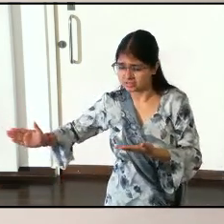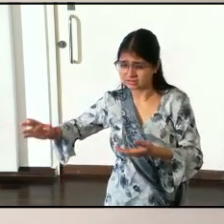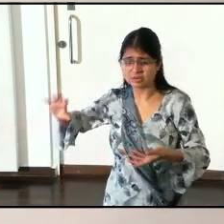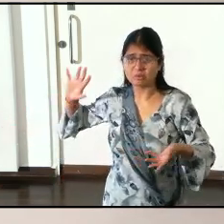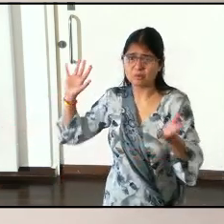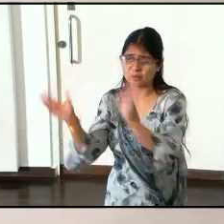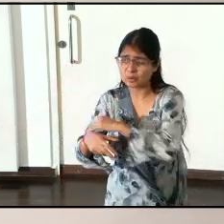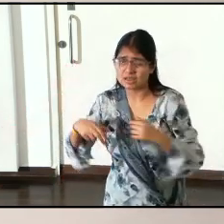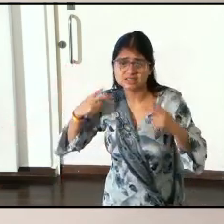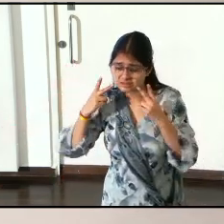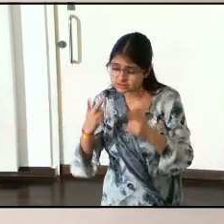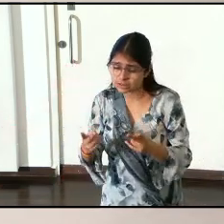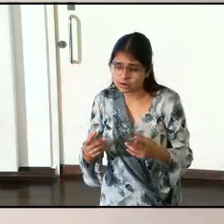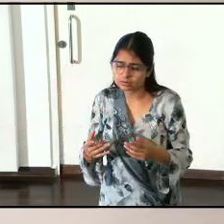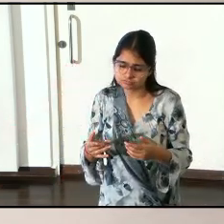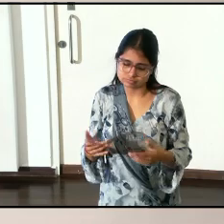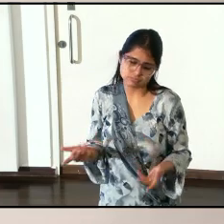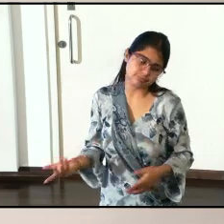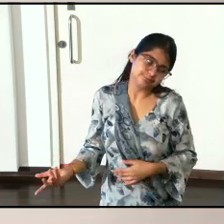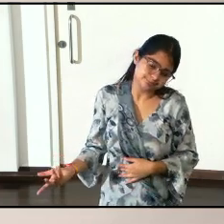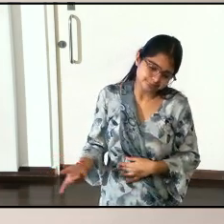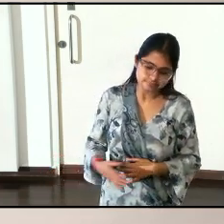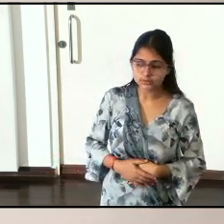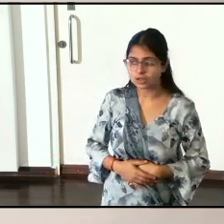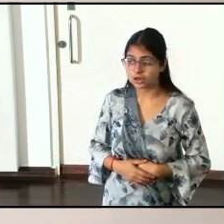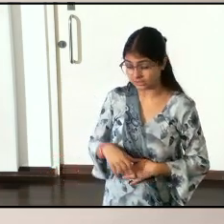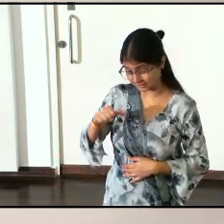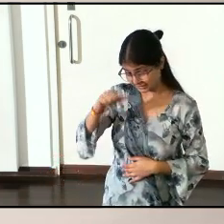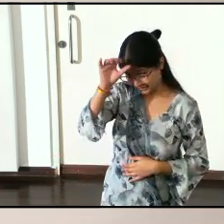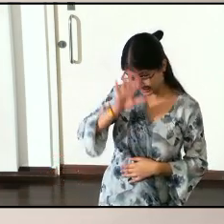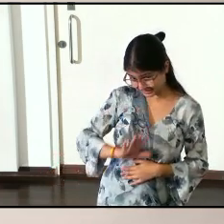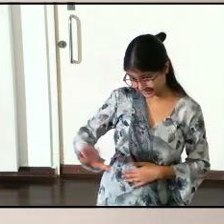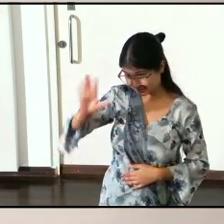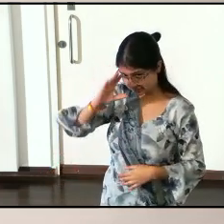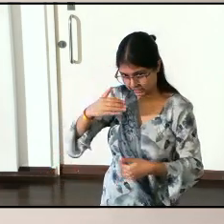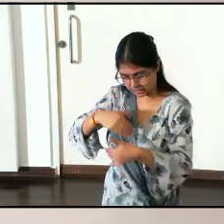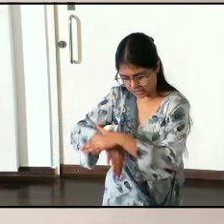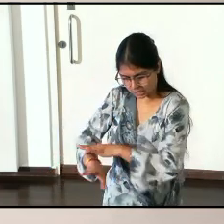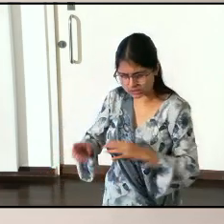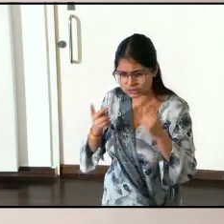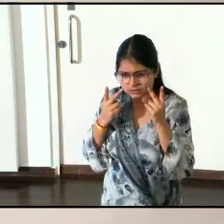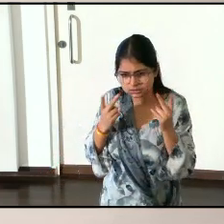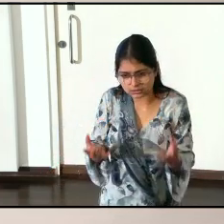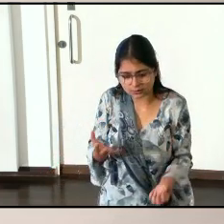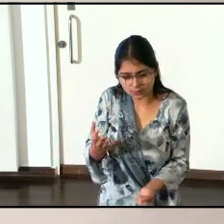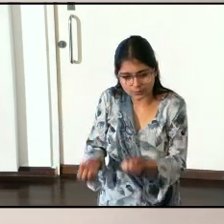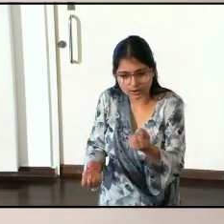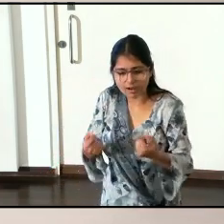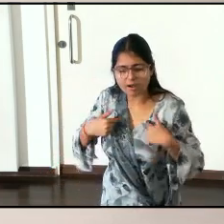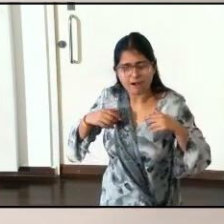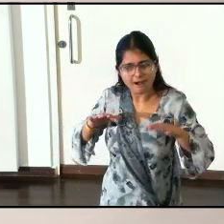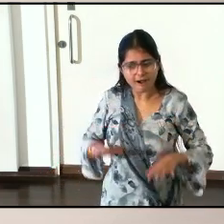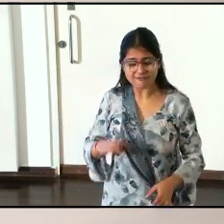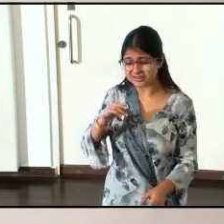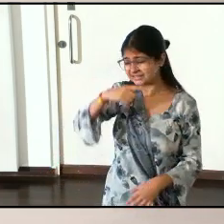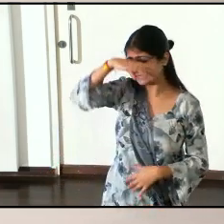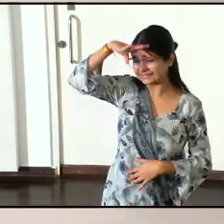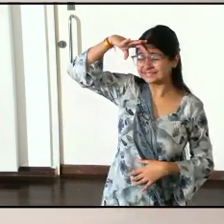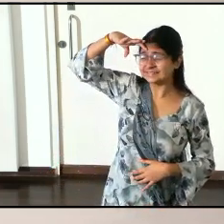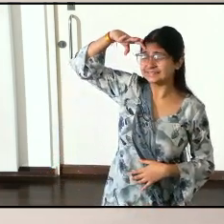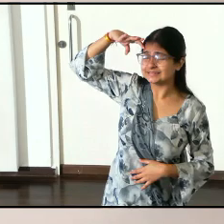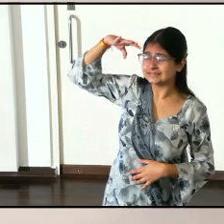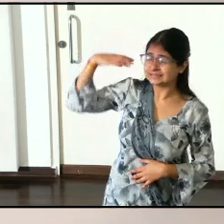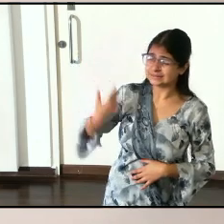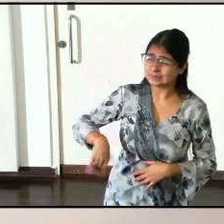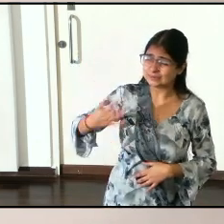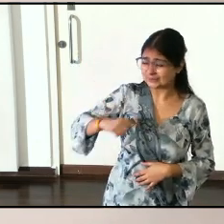world. So, in India, you will find that we live in a hot country. We have hot,